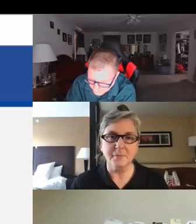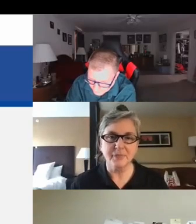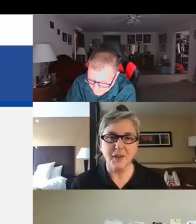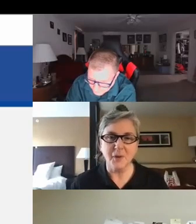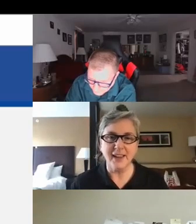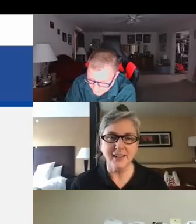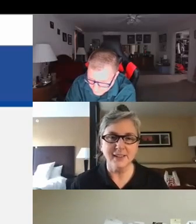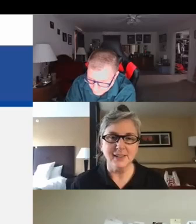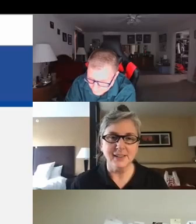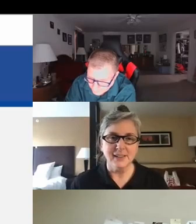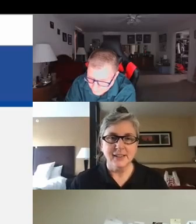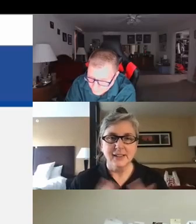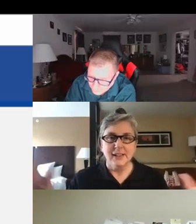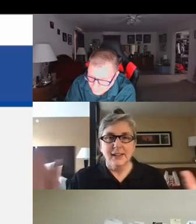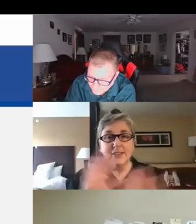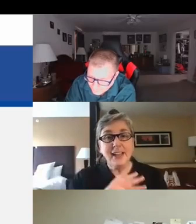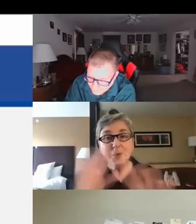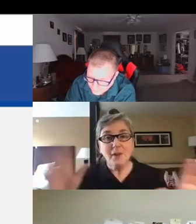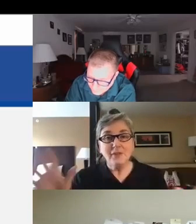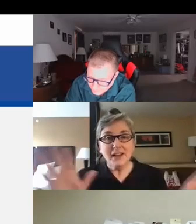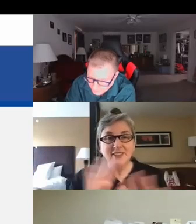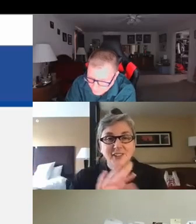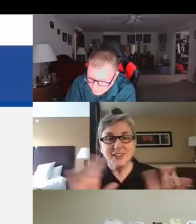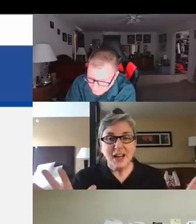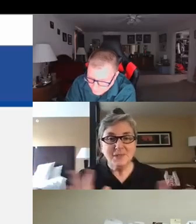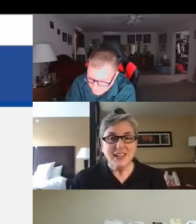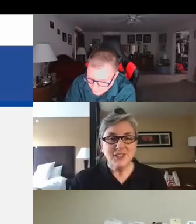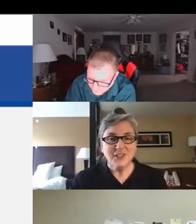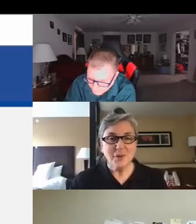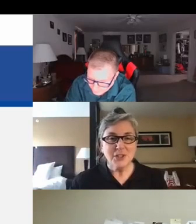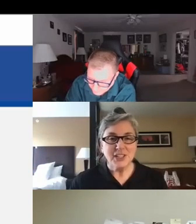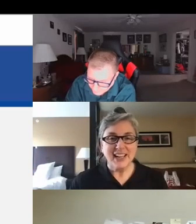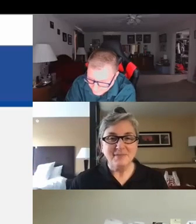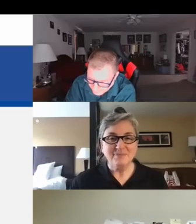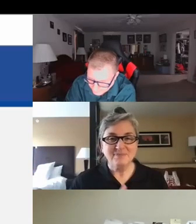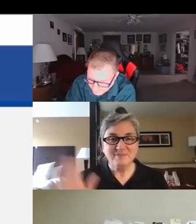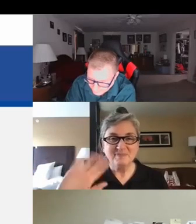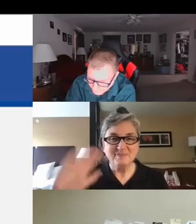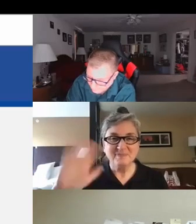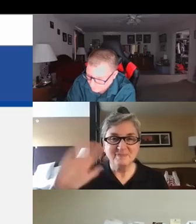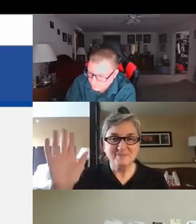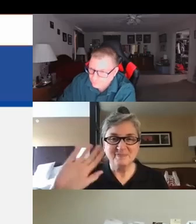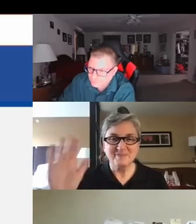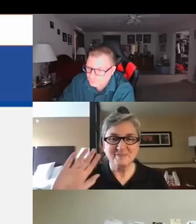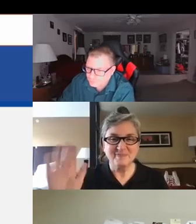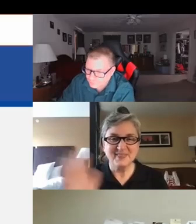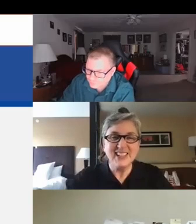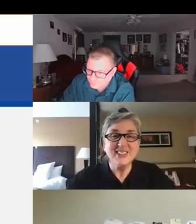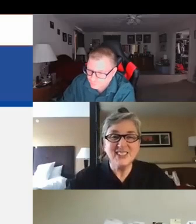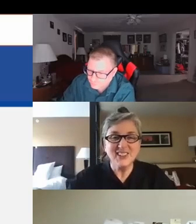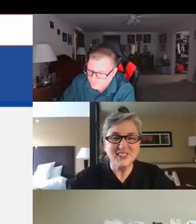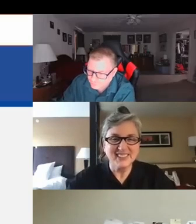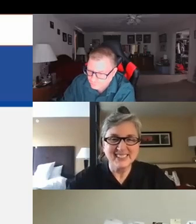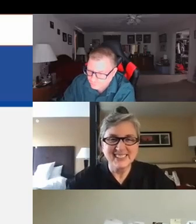in. Okay. Thank you, everybody, for your time today. Sure appreciate it. Have a good weekend.